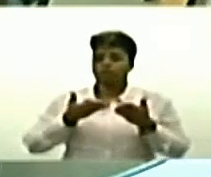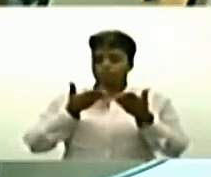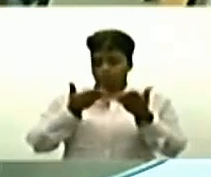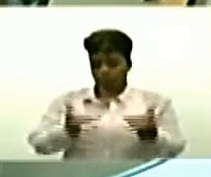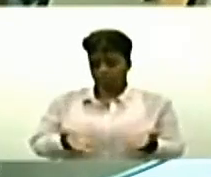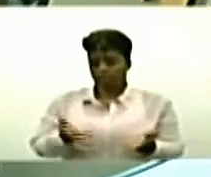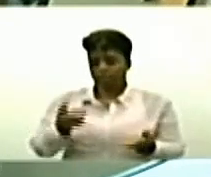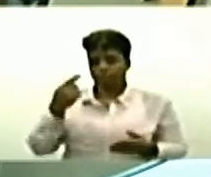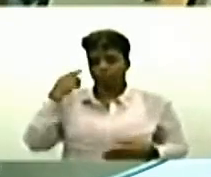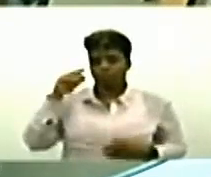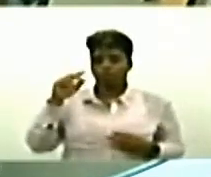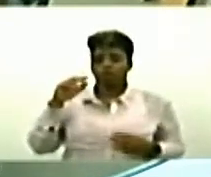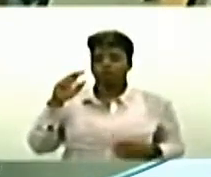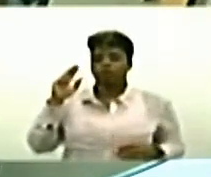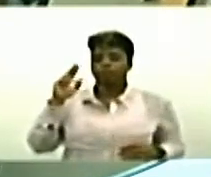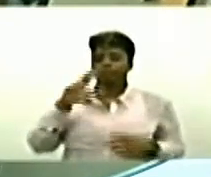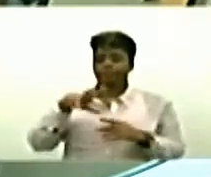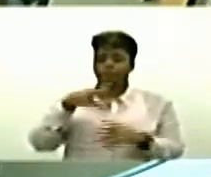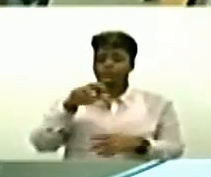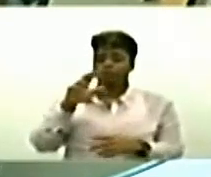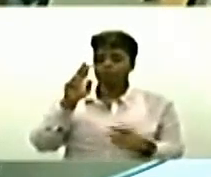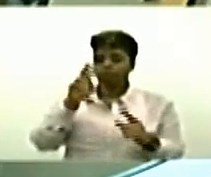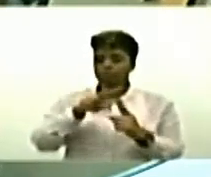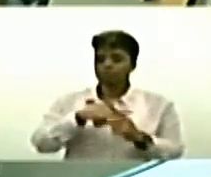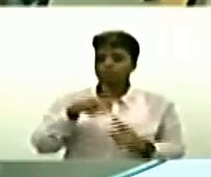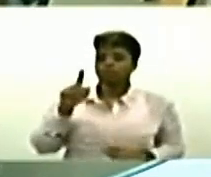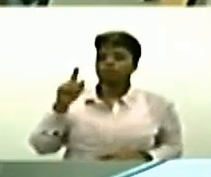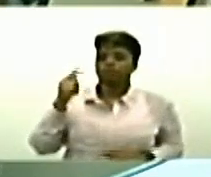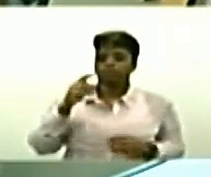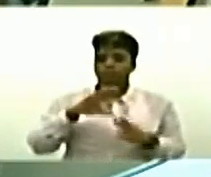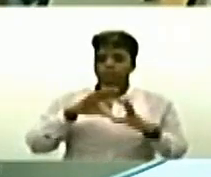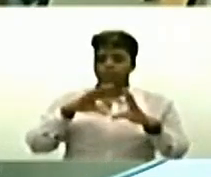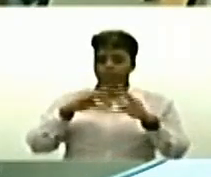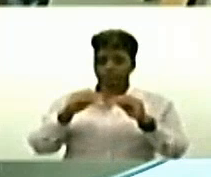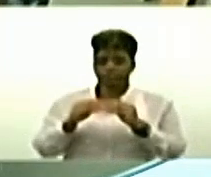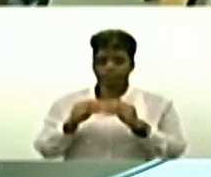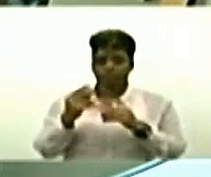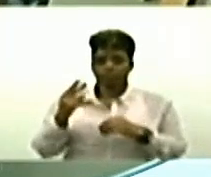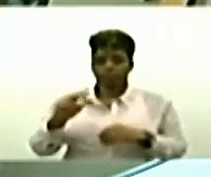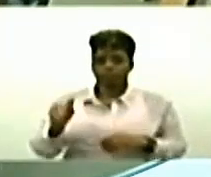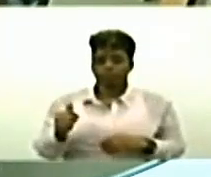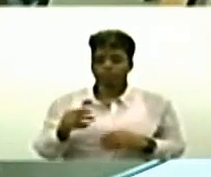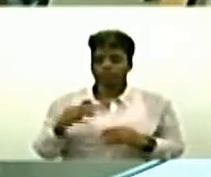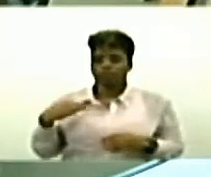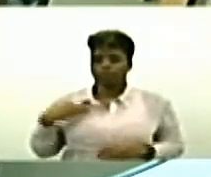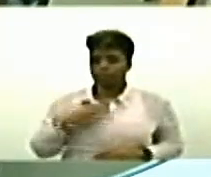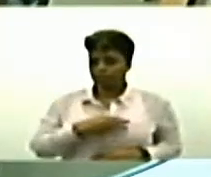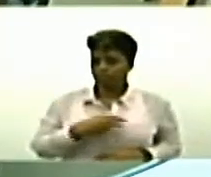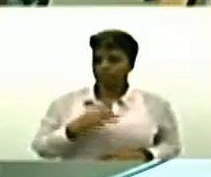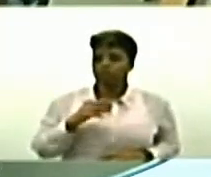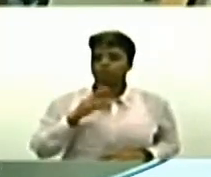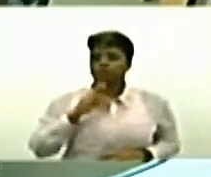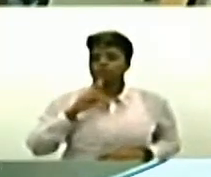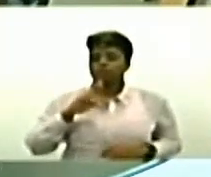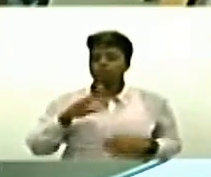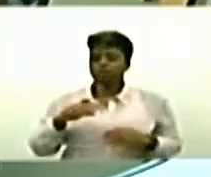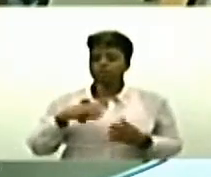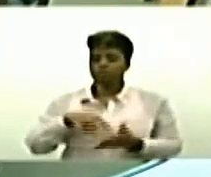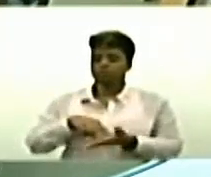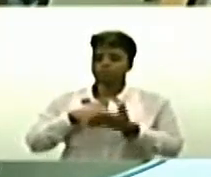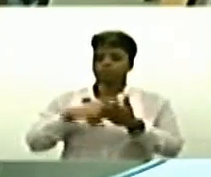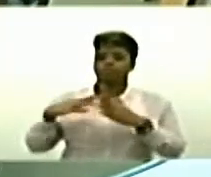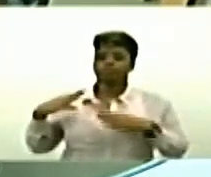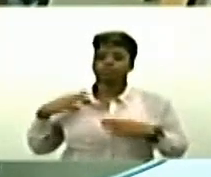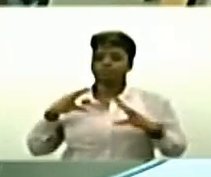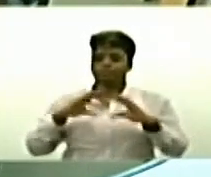to consist of the President as chairman and two other members to be known as the Standing Orders Committee, which shall be elected